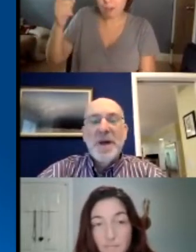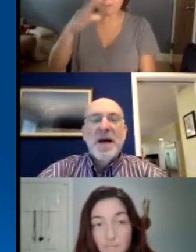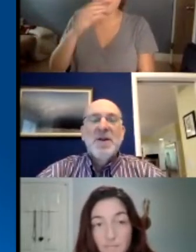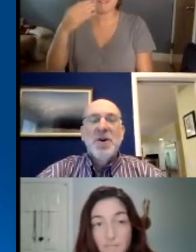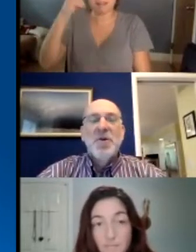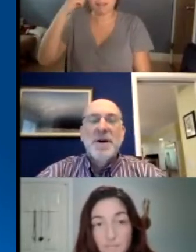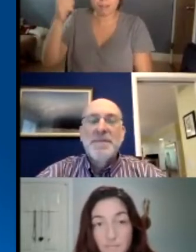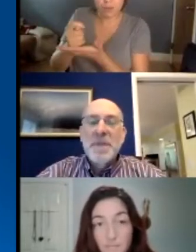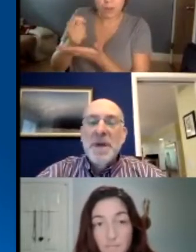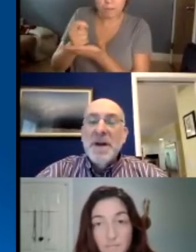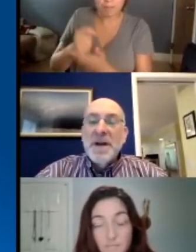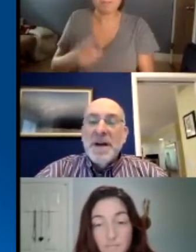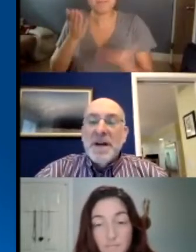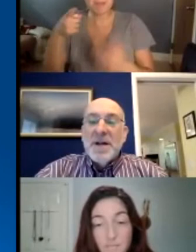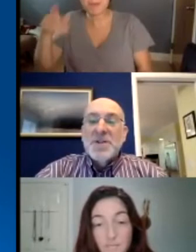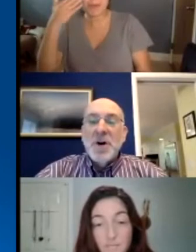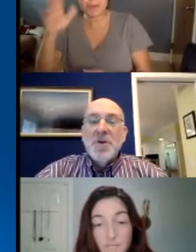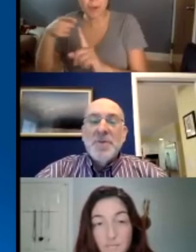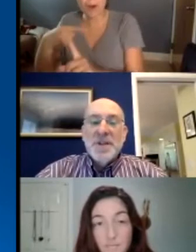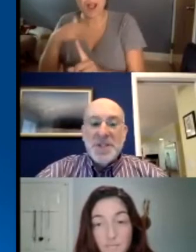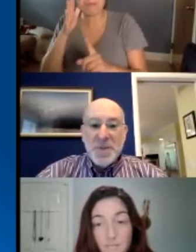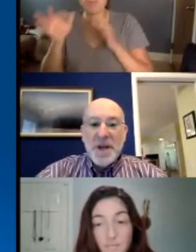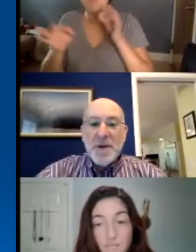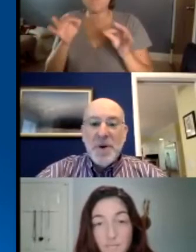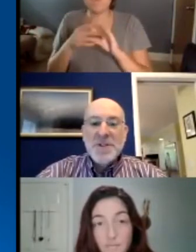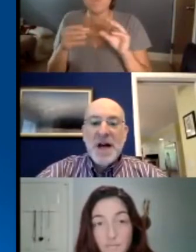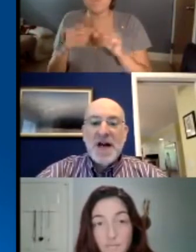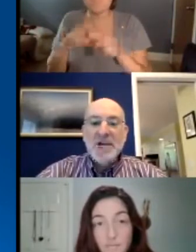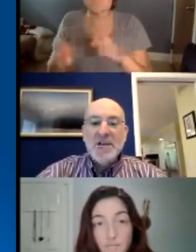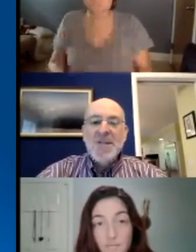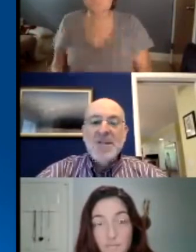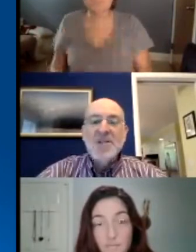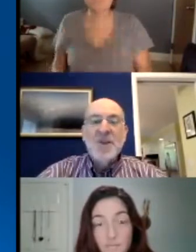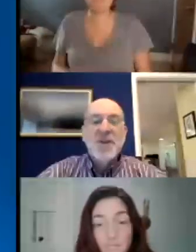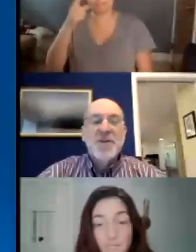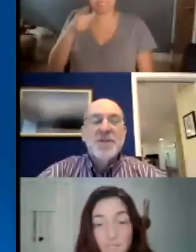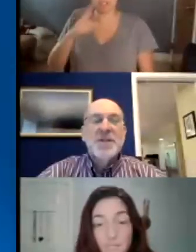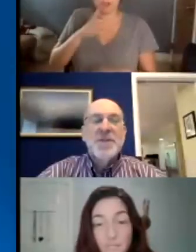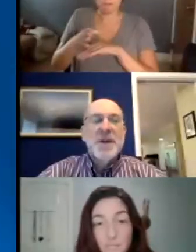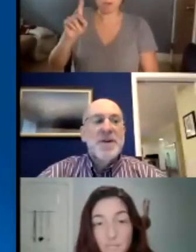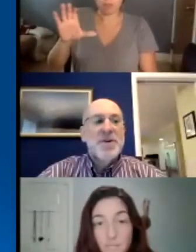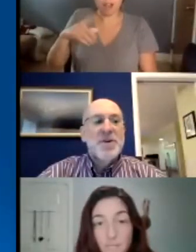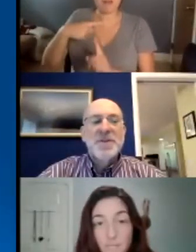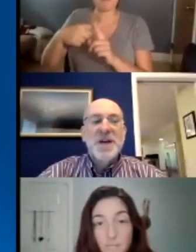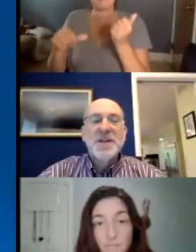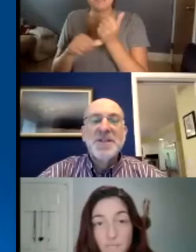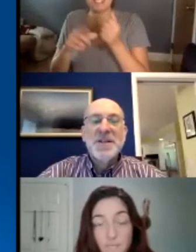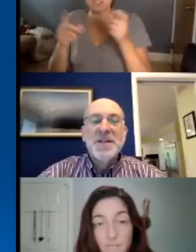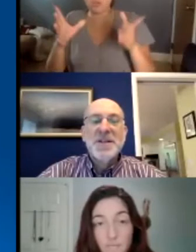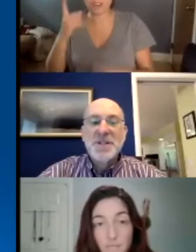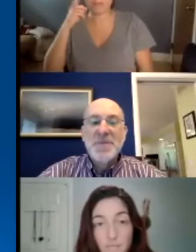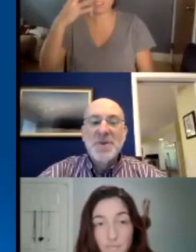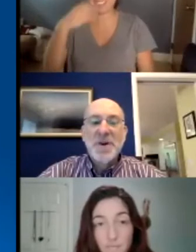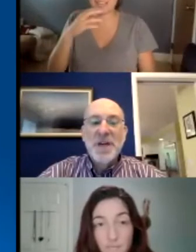people who may not know her. So in addition to being a postdoc, she's the assistant director of the Sleep and